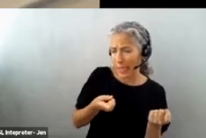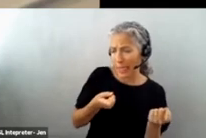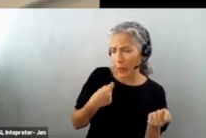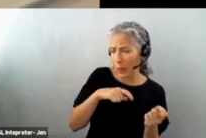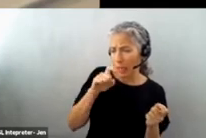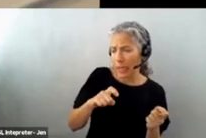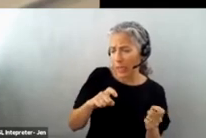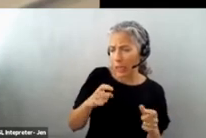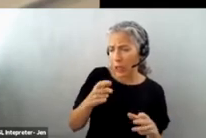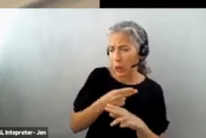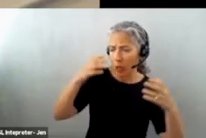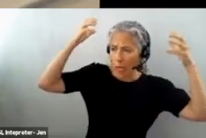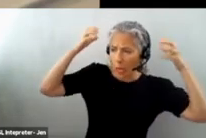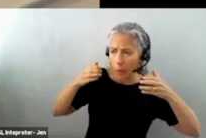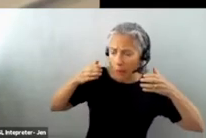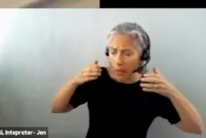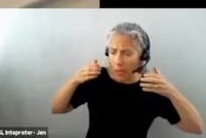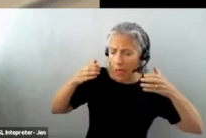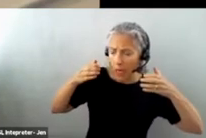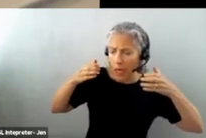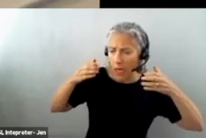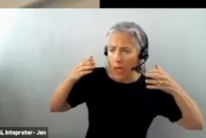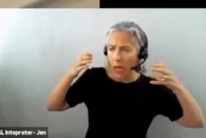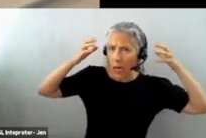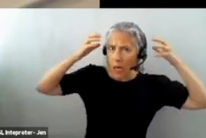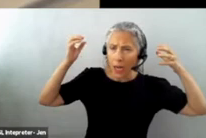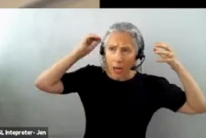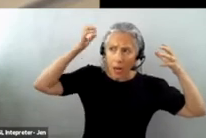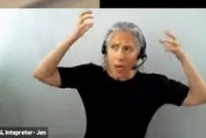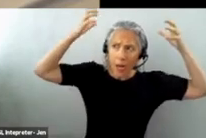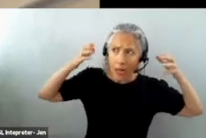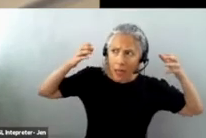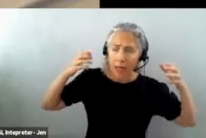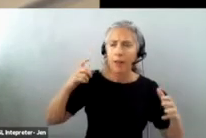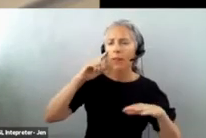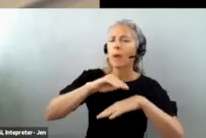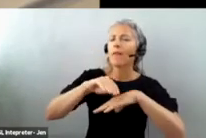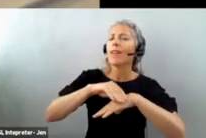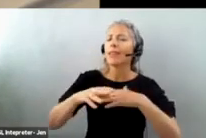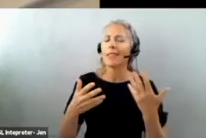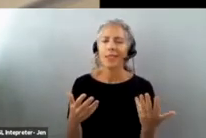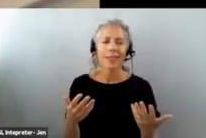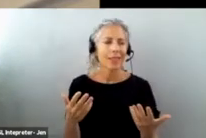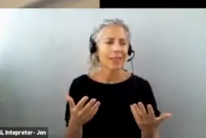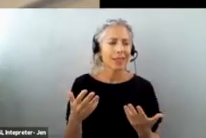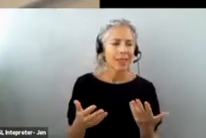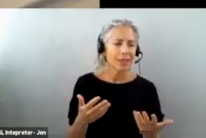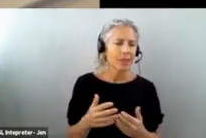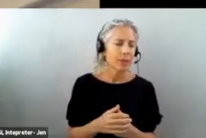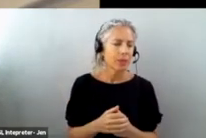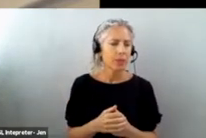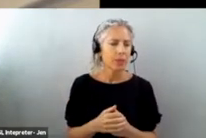to wear a ski helmet that fits over his implants. Can I, you know, just for advice and just for